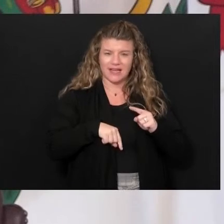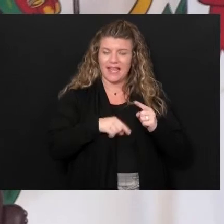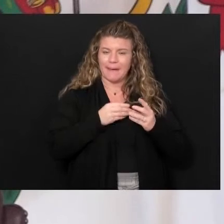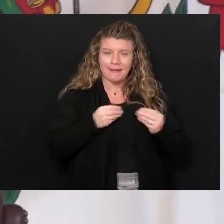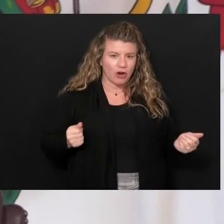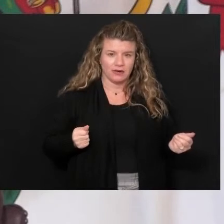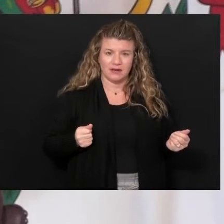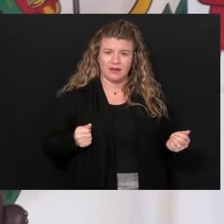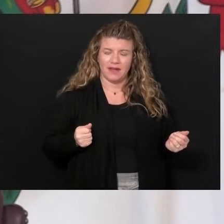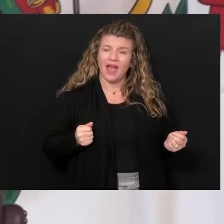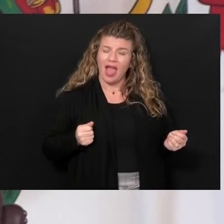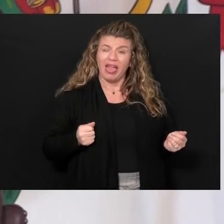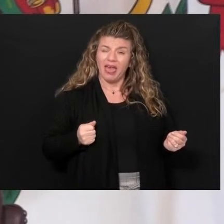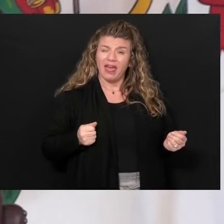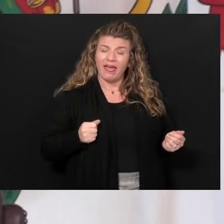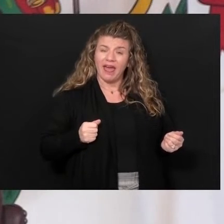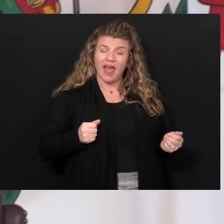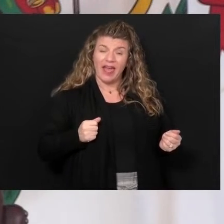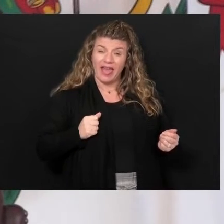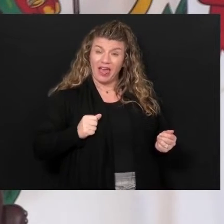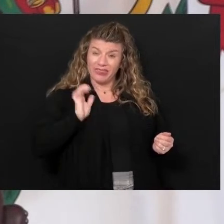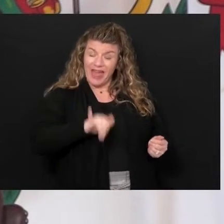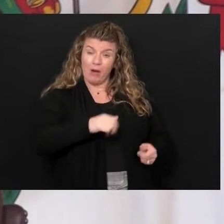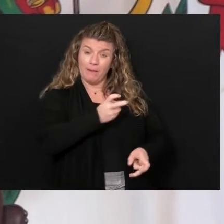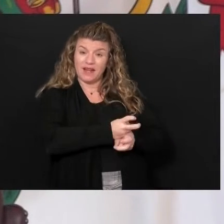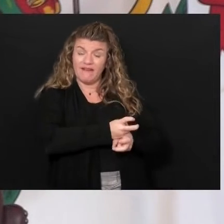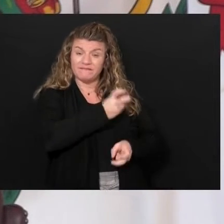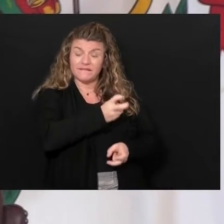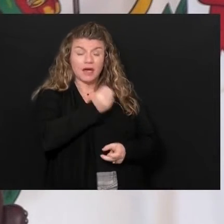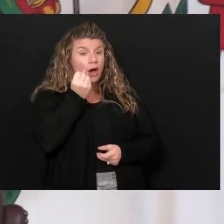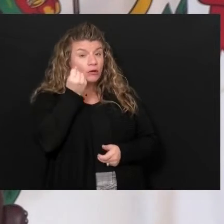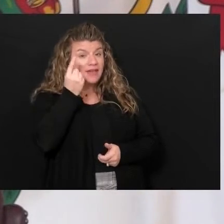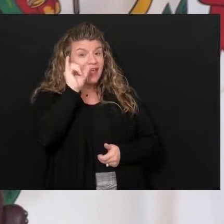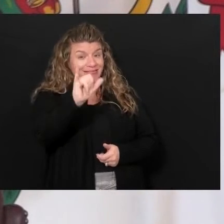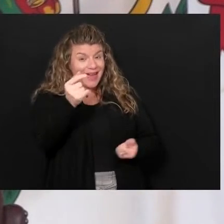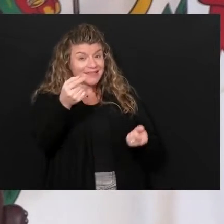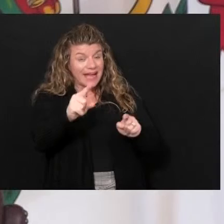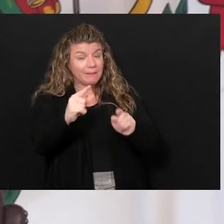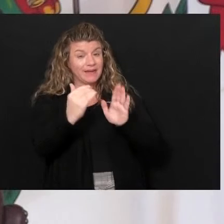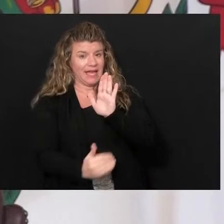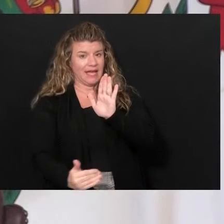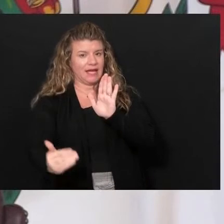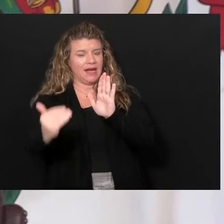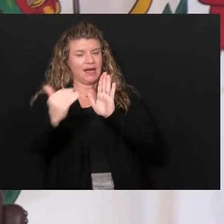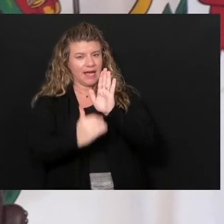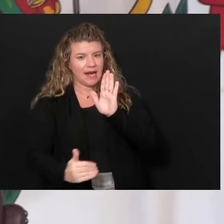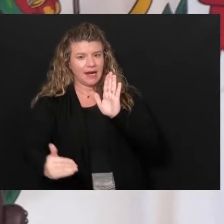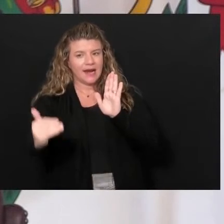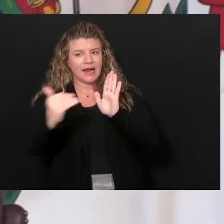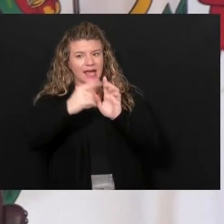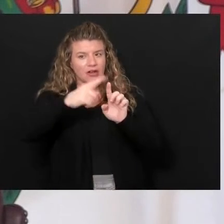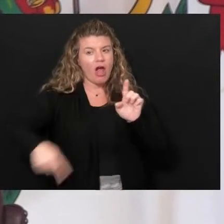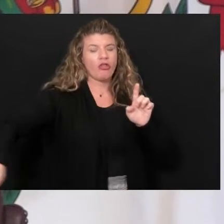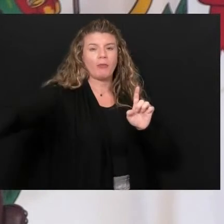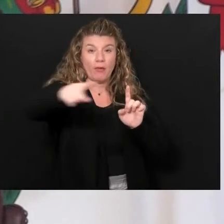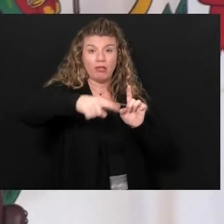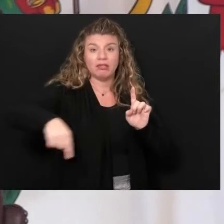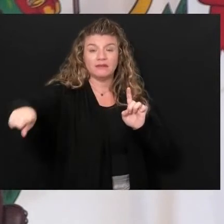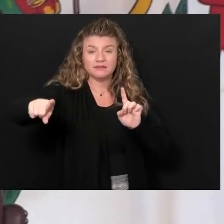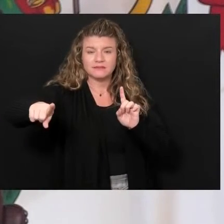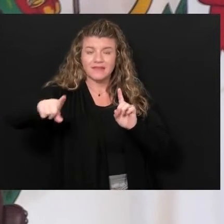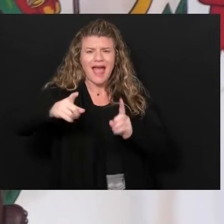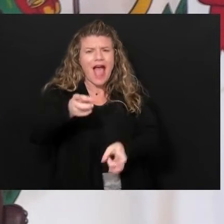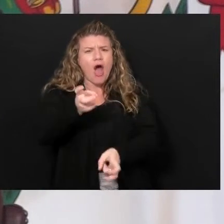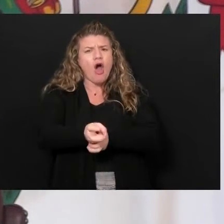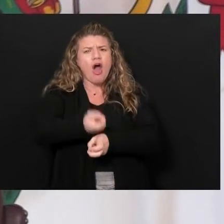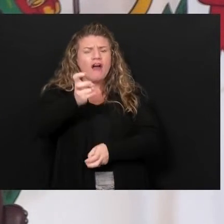how tough would it be? Because this has happened over and over and over. How tough would it be to